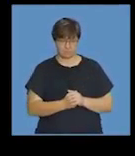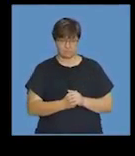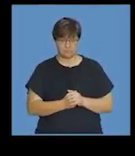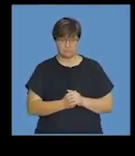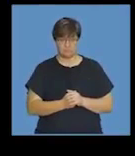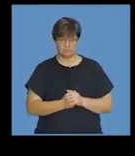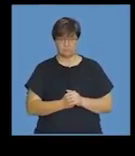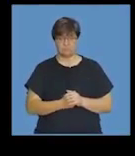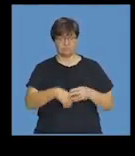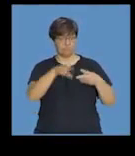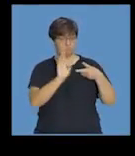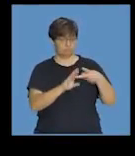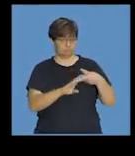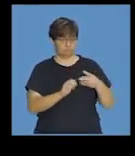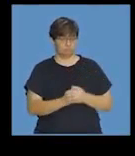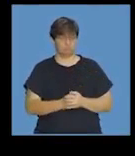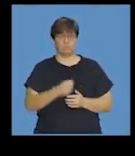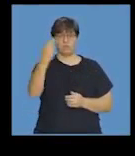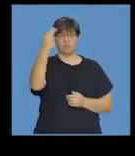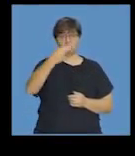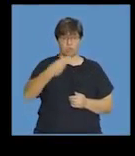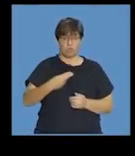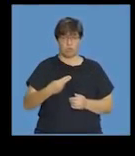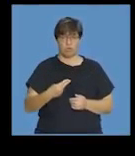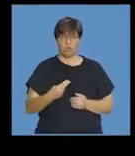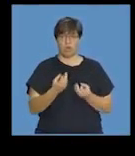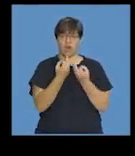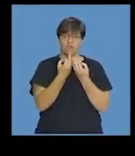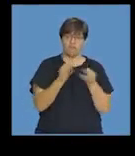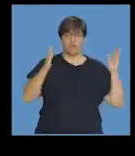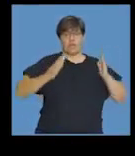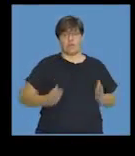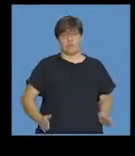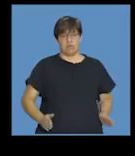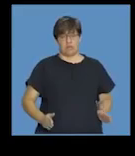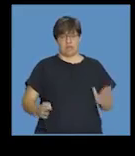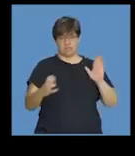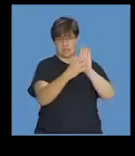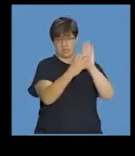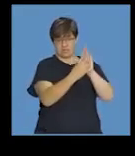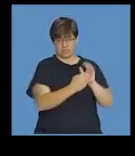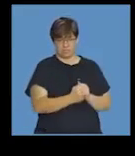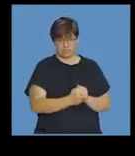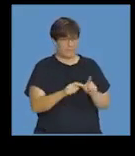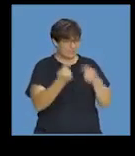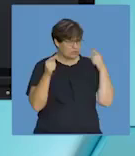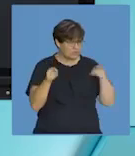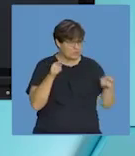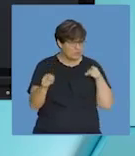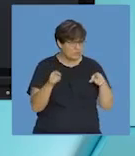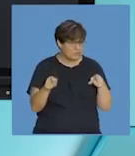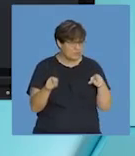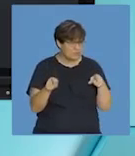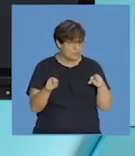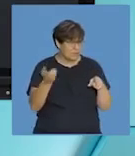Now I say to you, draw a free body diagram. What was the difference? We said right